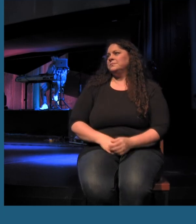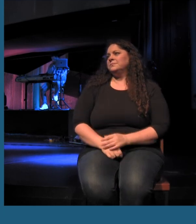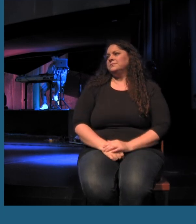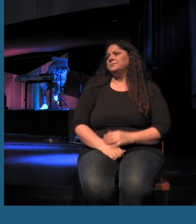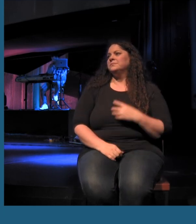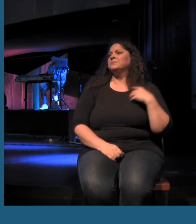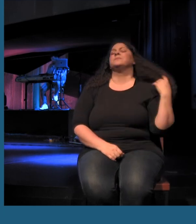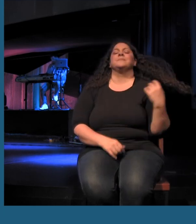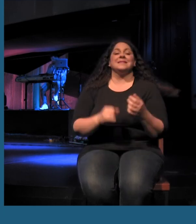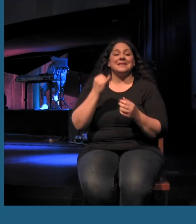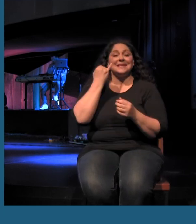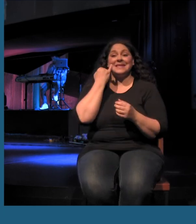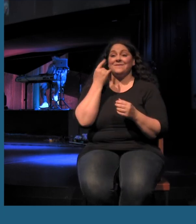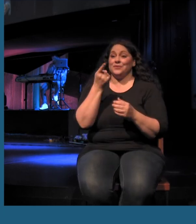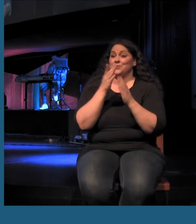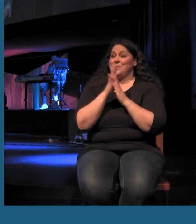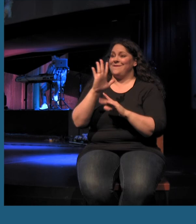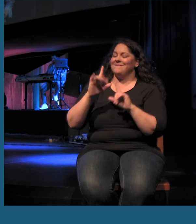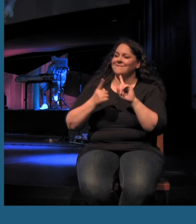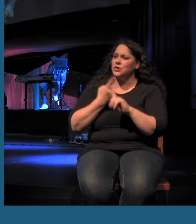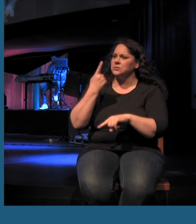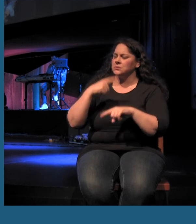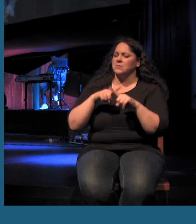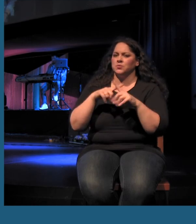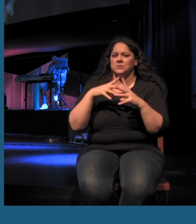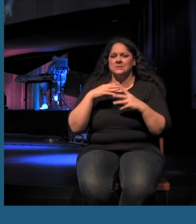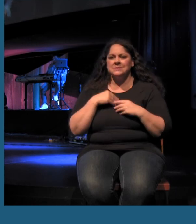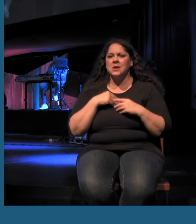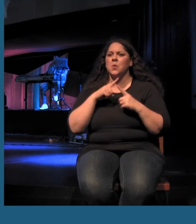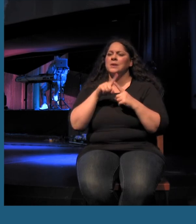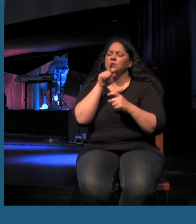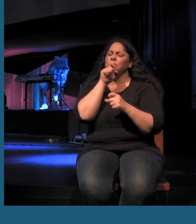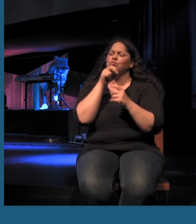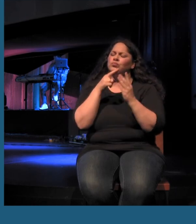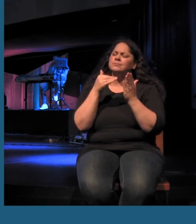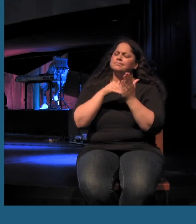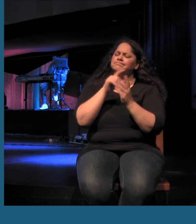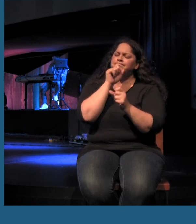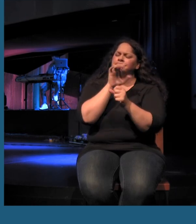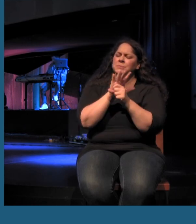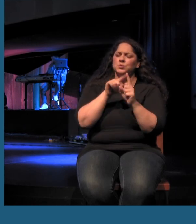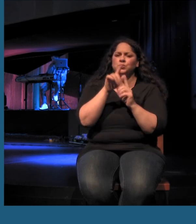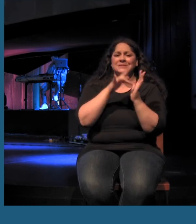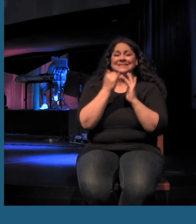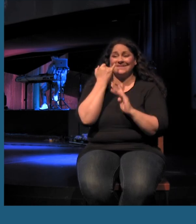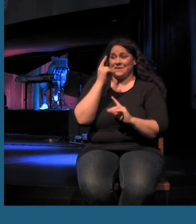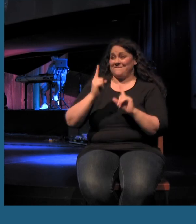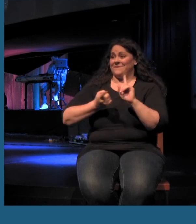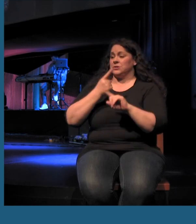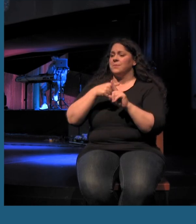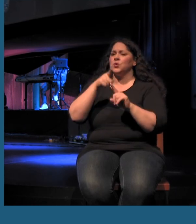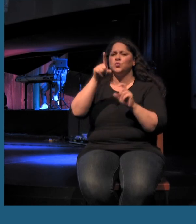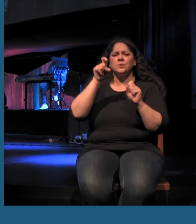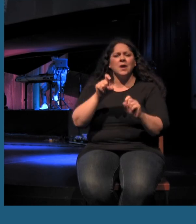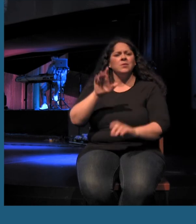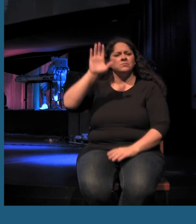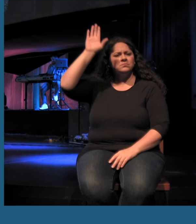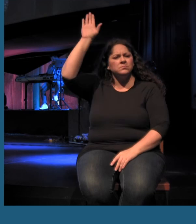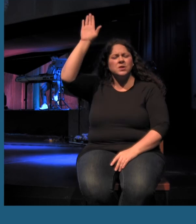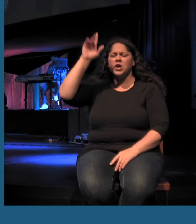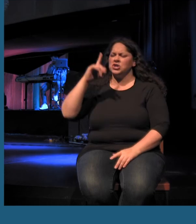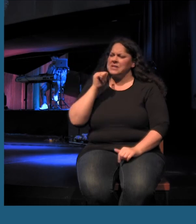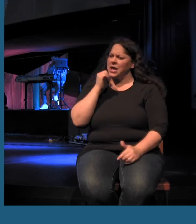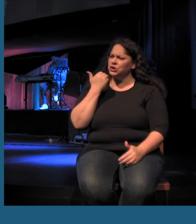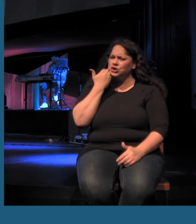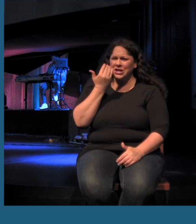If you prayed that prayer for the first time, or if you know you needed to recommit your life to Jesus, if you're here in the room, would you just put your hands straight up in the air,